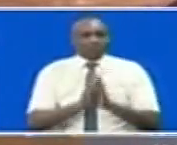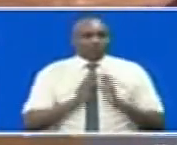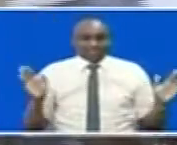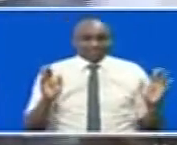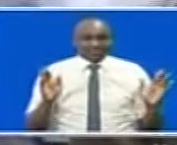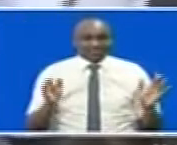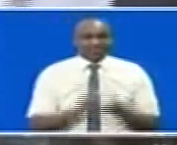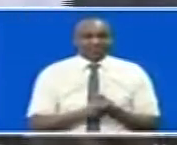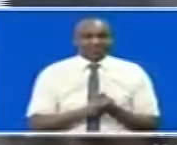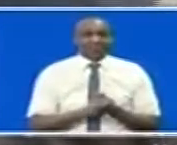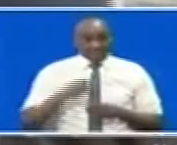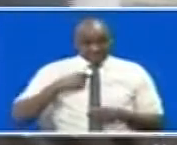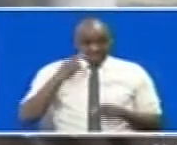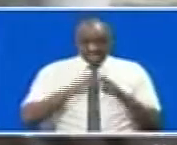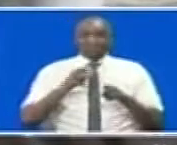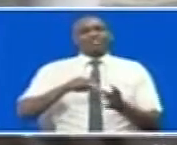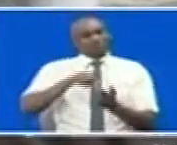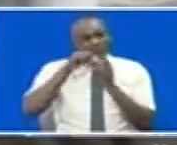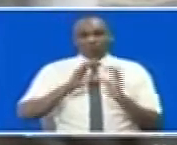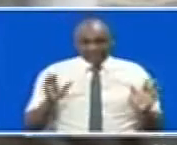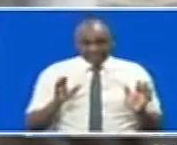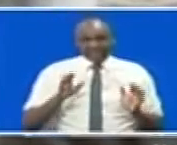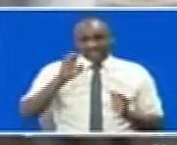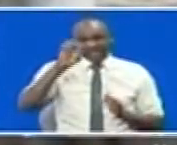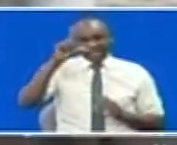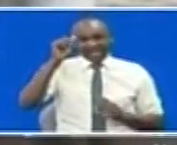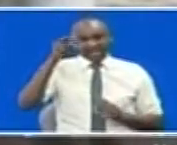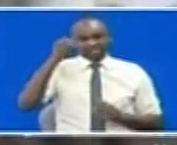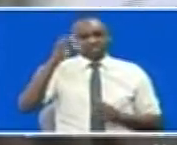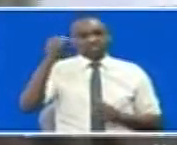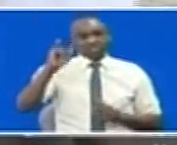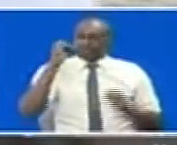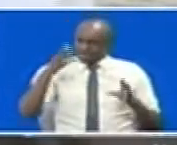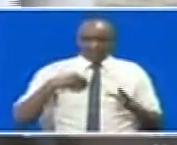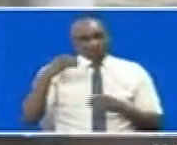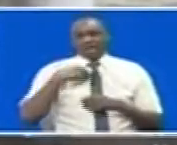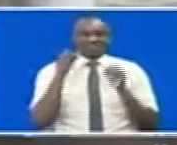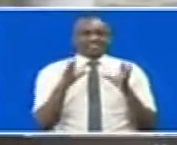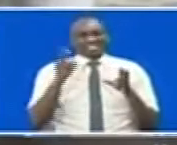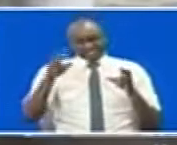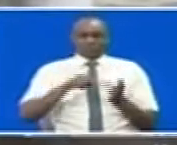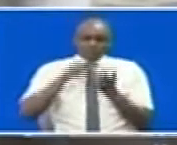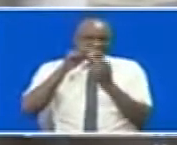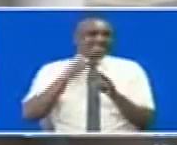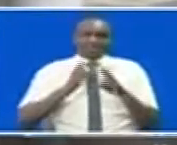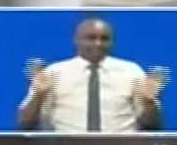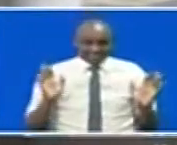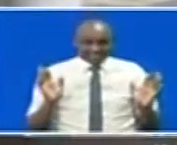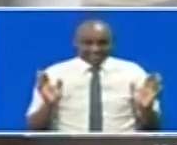for Kieni. I thank God my name is very unique. Elachi is not with many people, so it's still a very unique name,